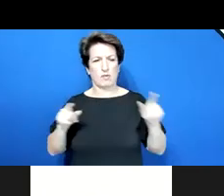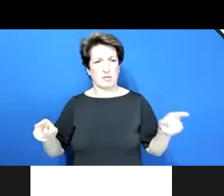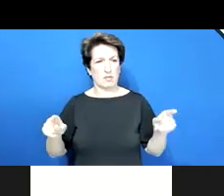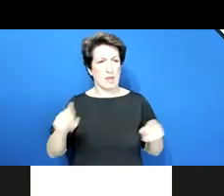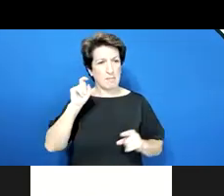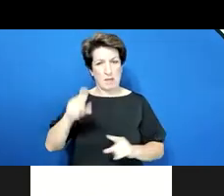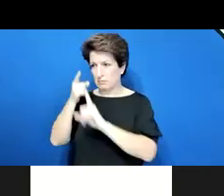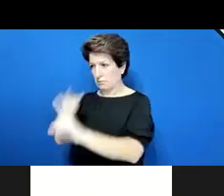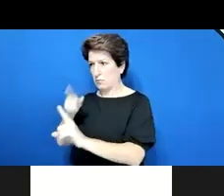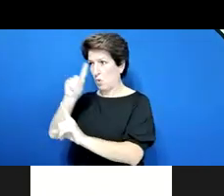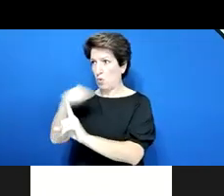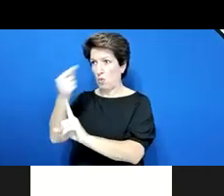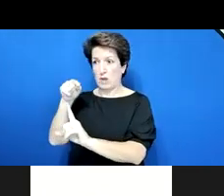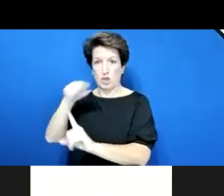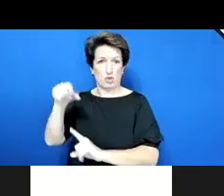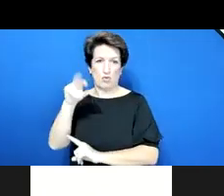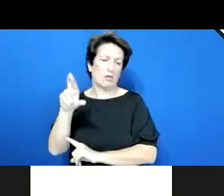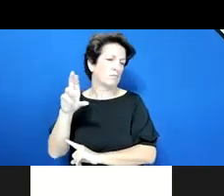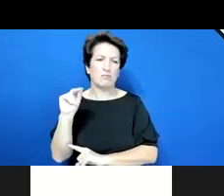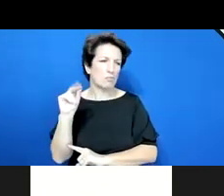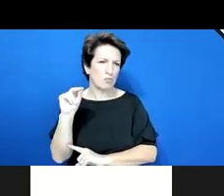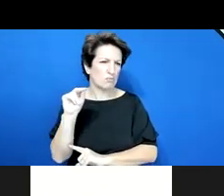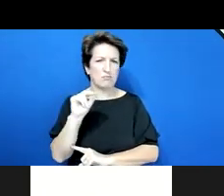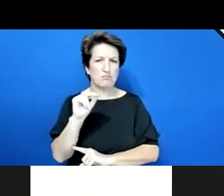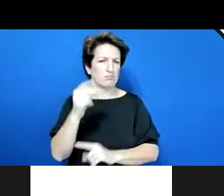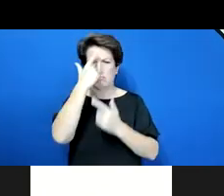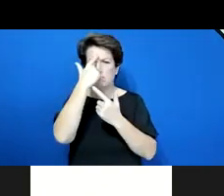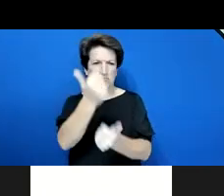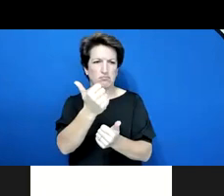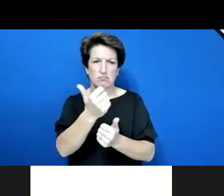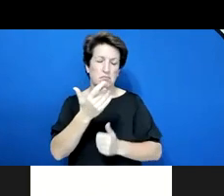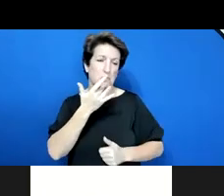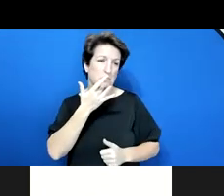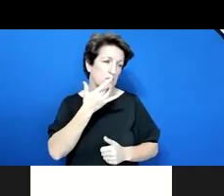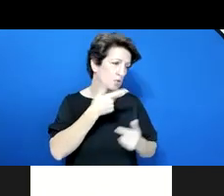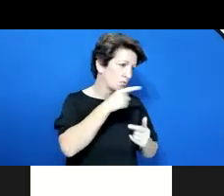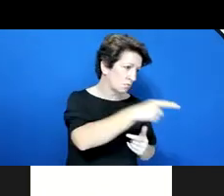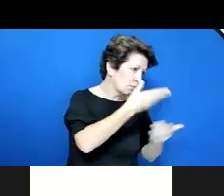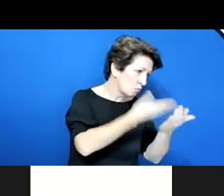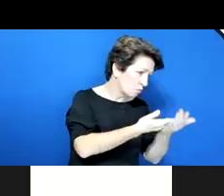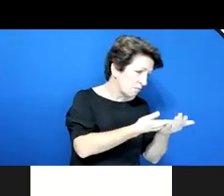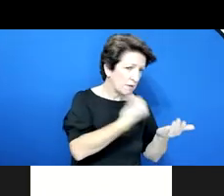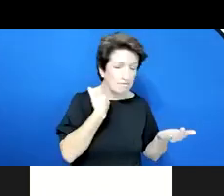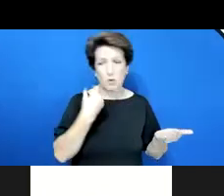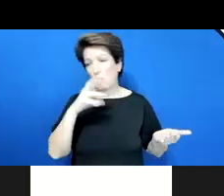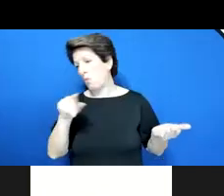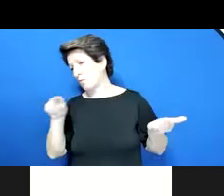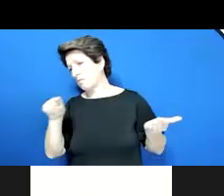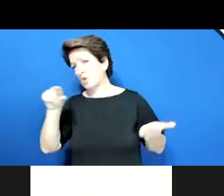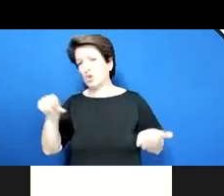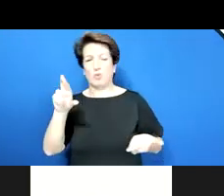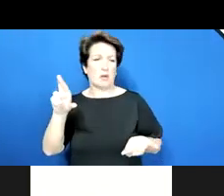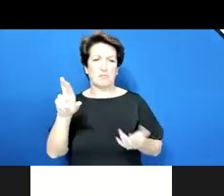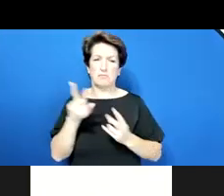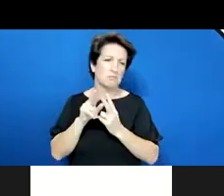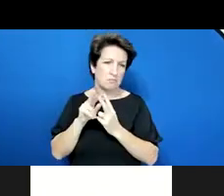of record. So, so please use whatever form of proof of vaccine that you have. How do I